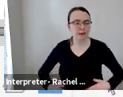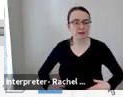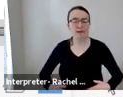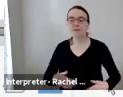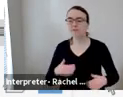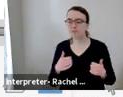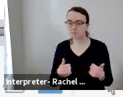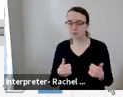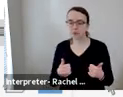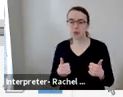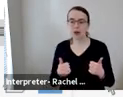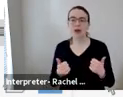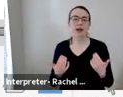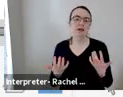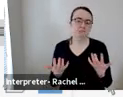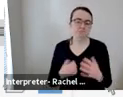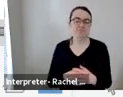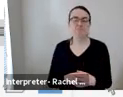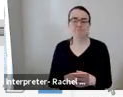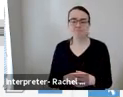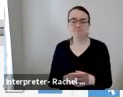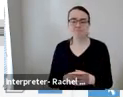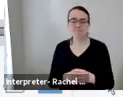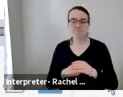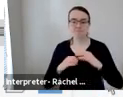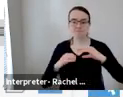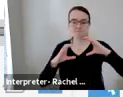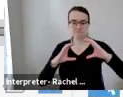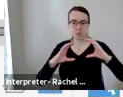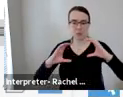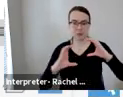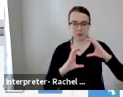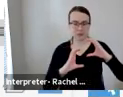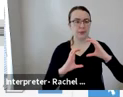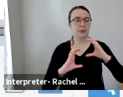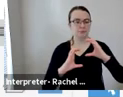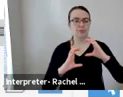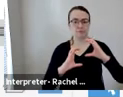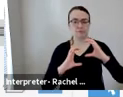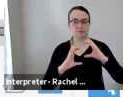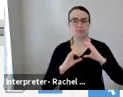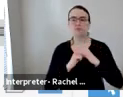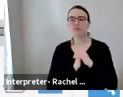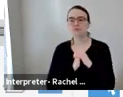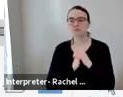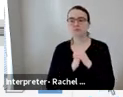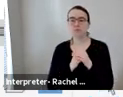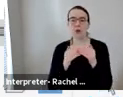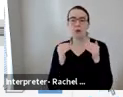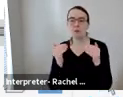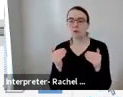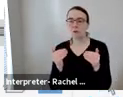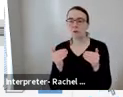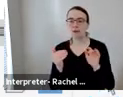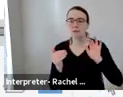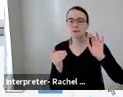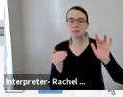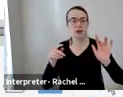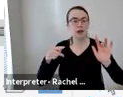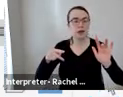I'll bring it to roughly here, terrific. I'll go ahead and say press